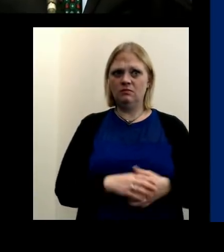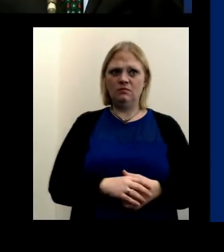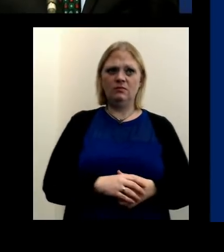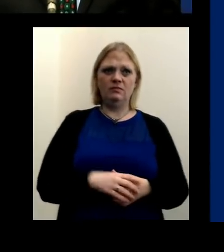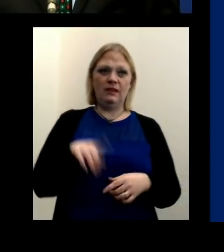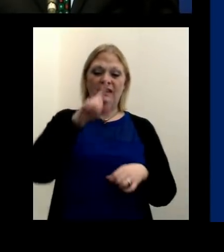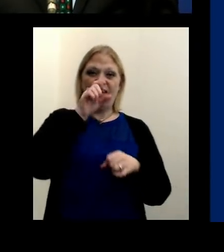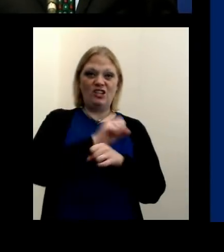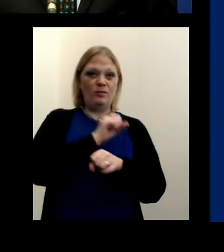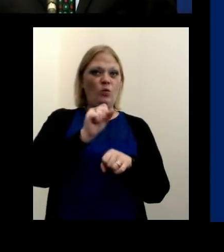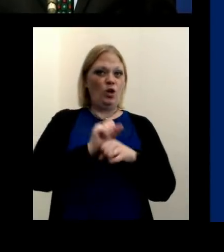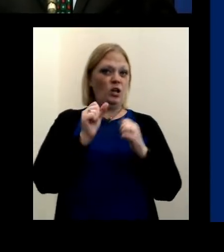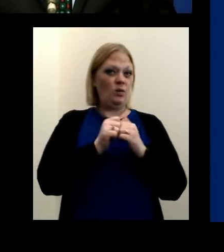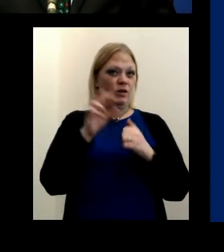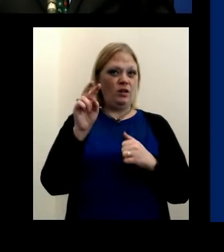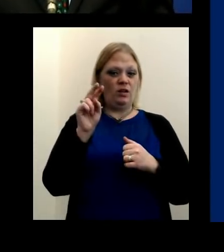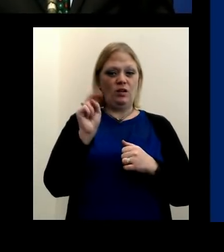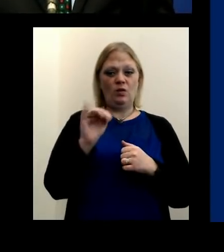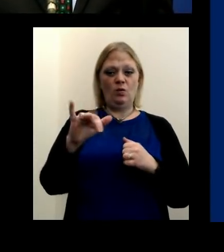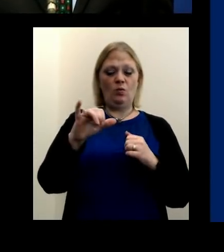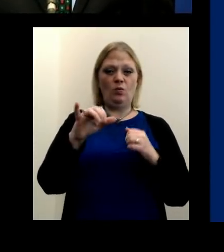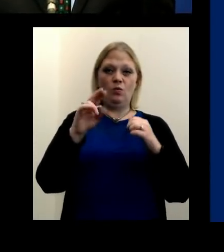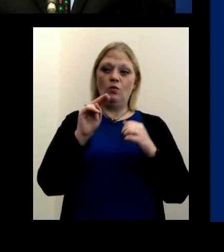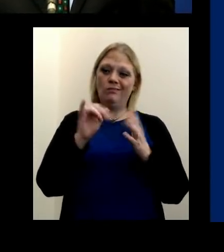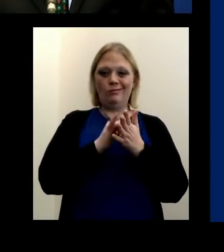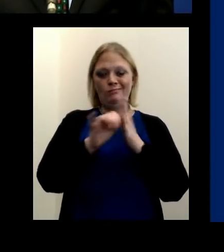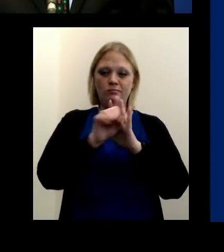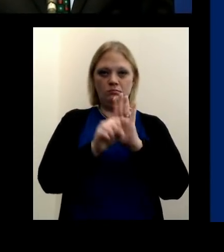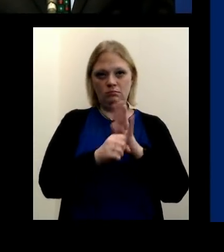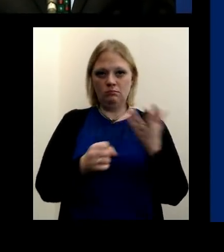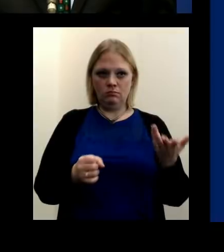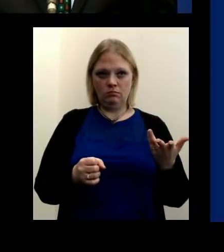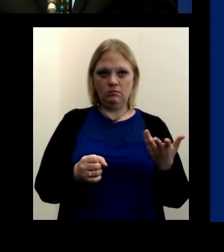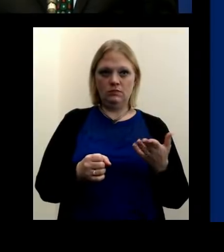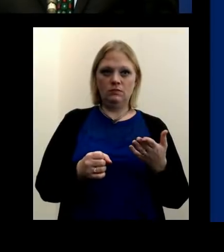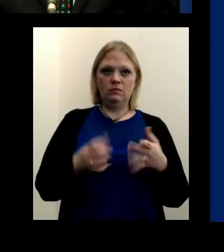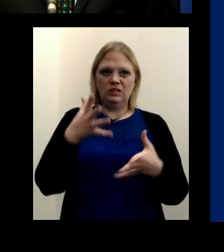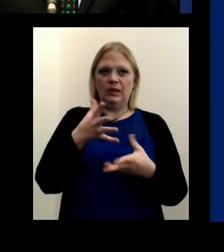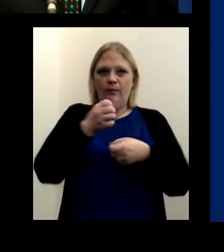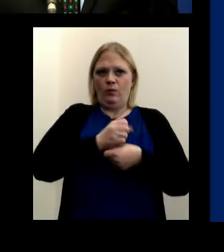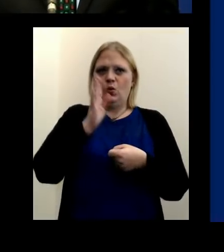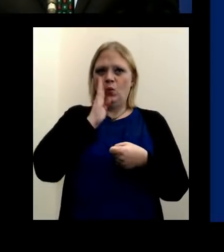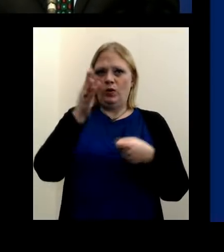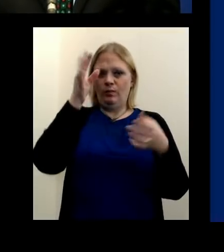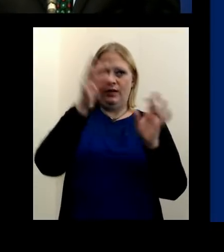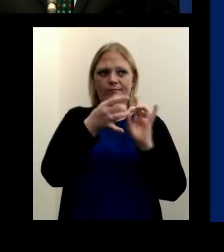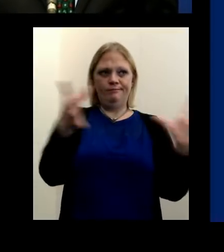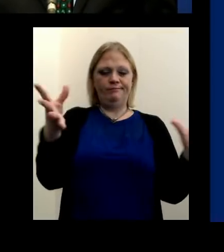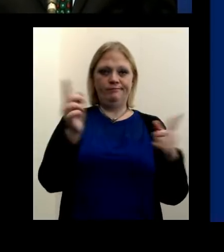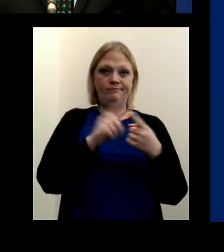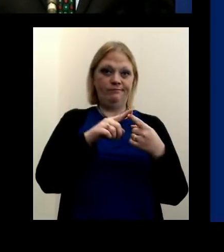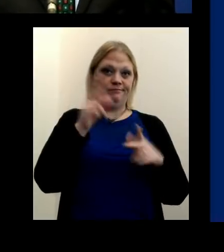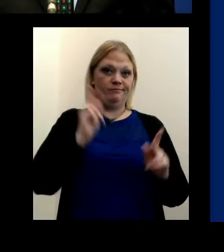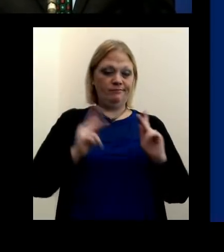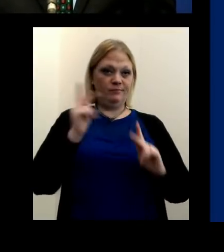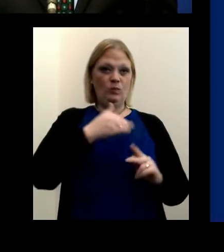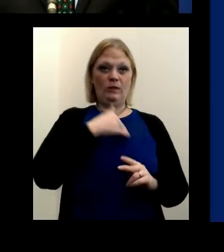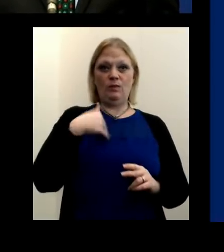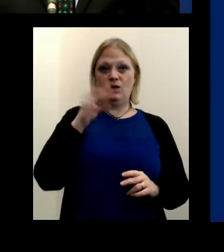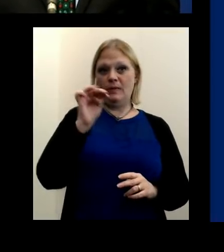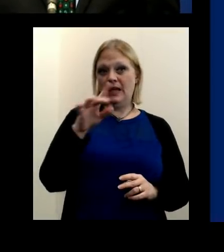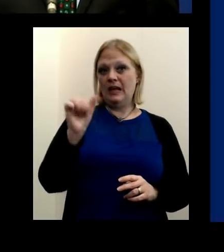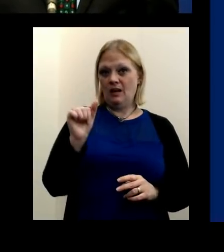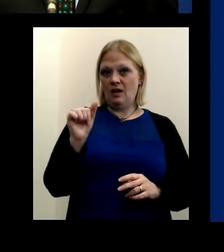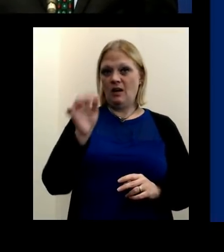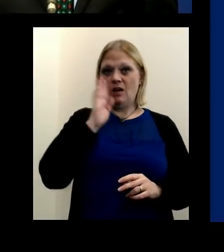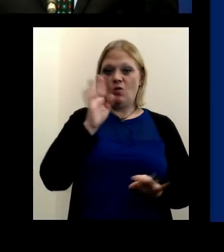been working with New York State on a plan, a summary of which will be released very soon this week to the public and to members of the media, so media will